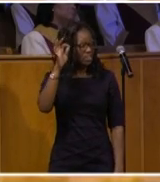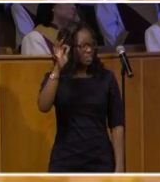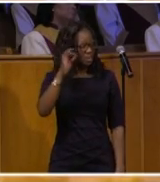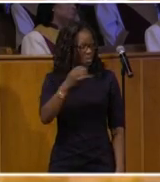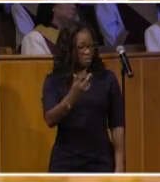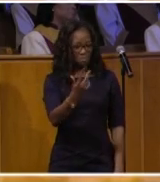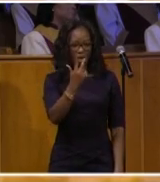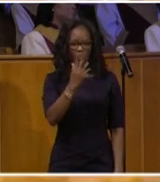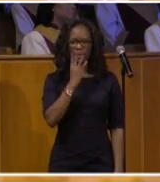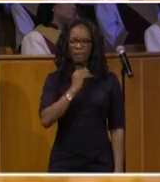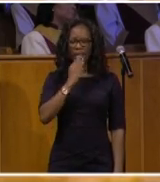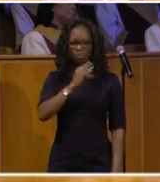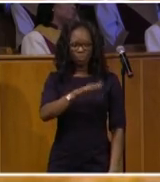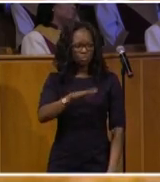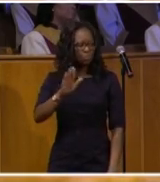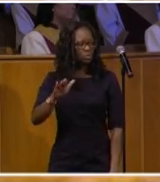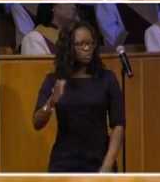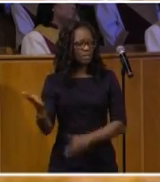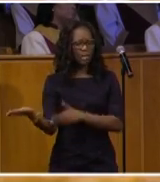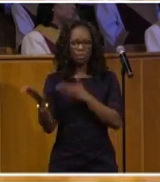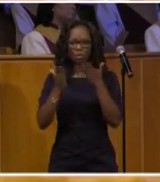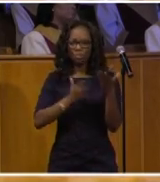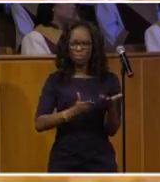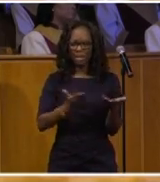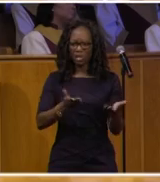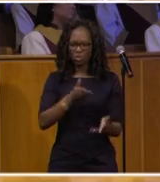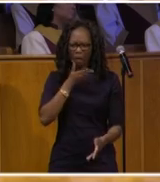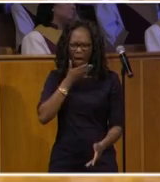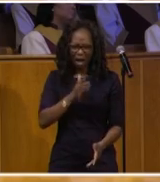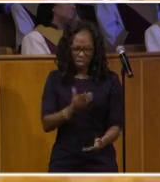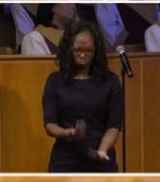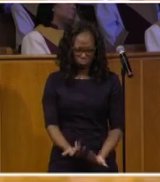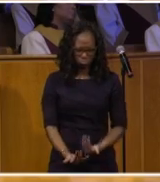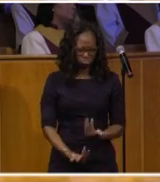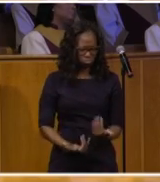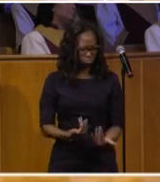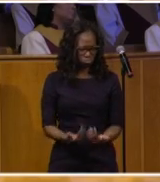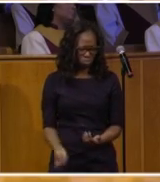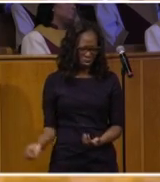three Hebrew children that were dropped into a hot furnace